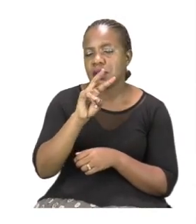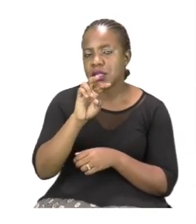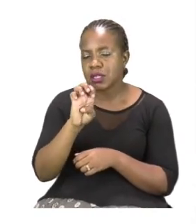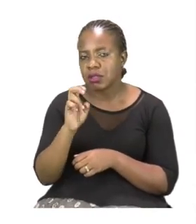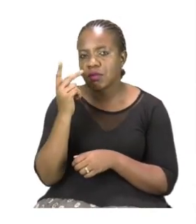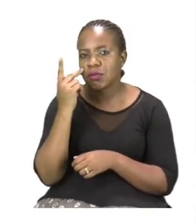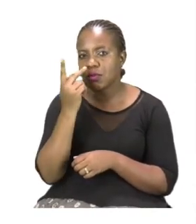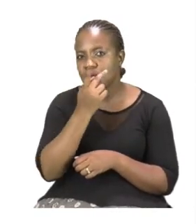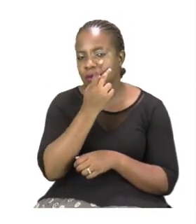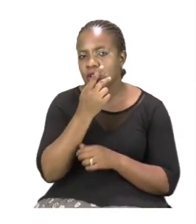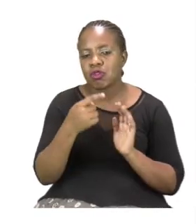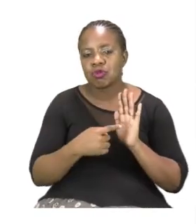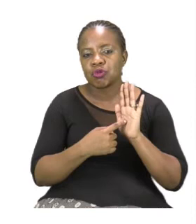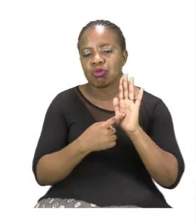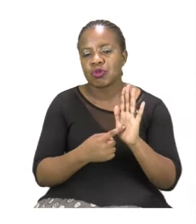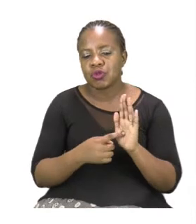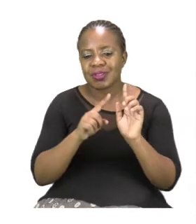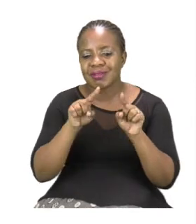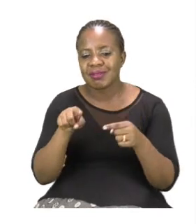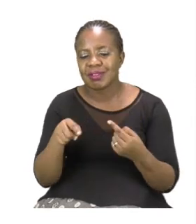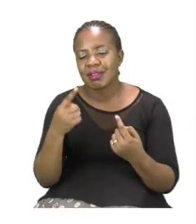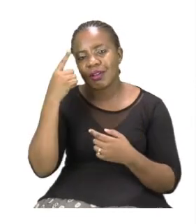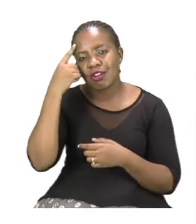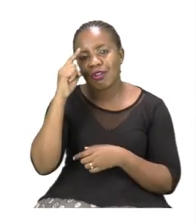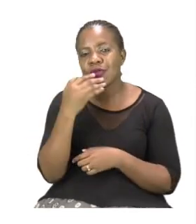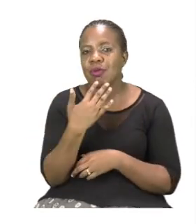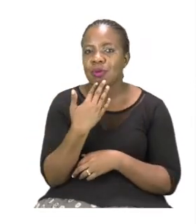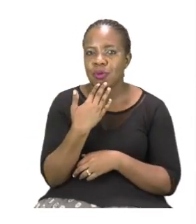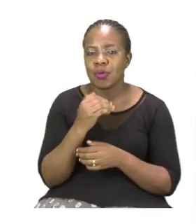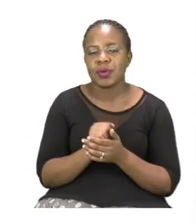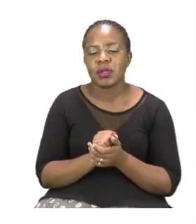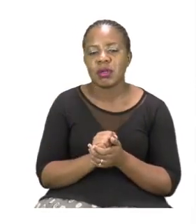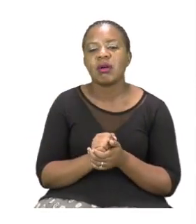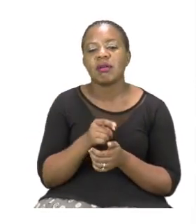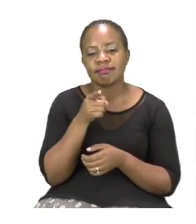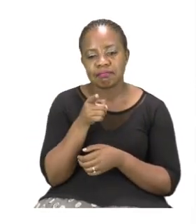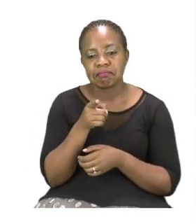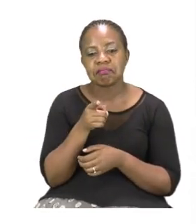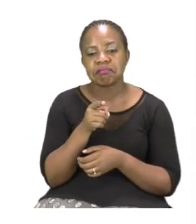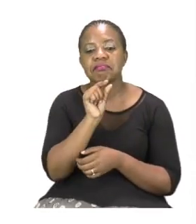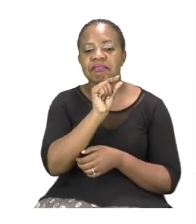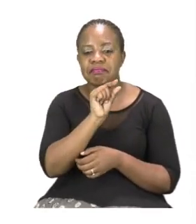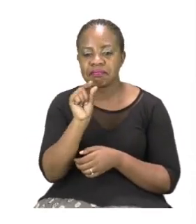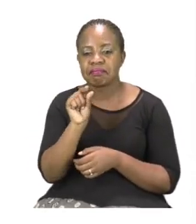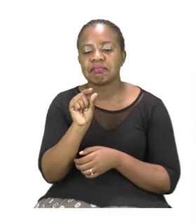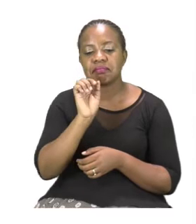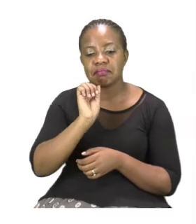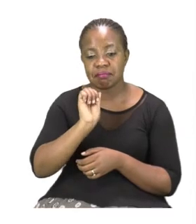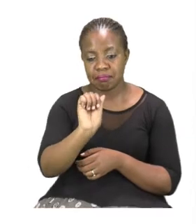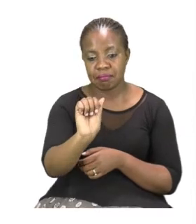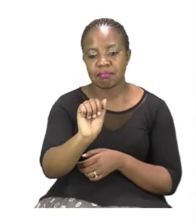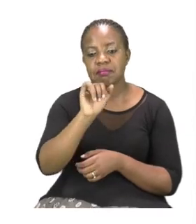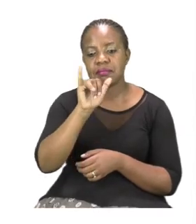In this case, our possessive pronoun is the word your. So you are going